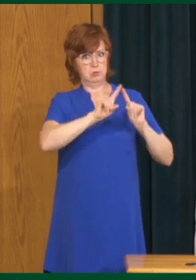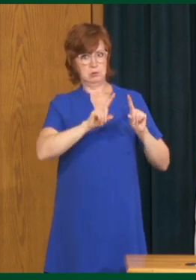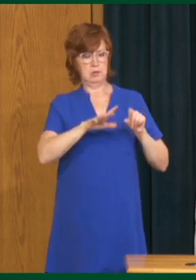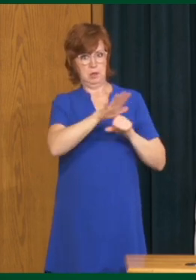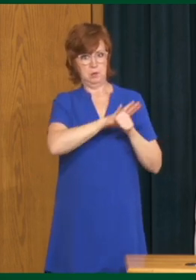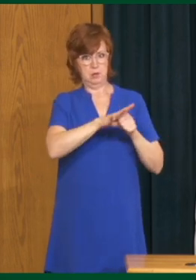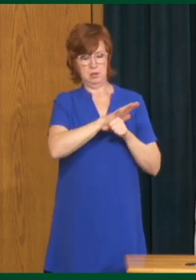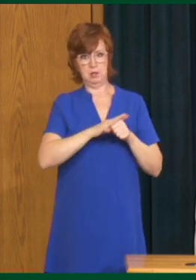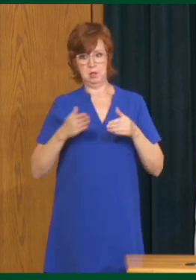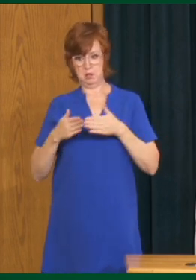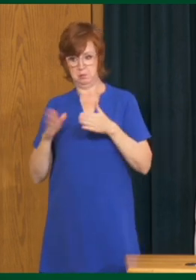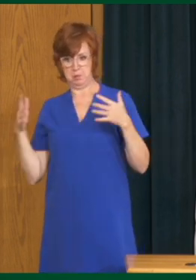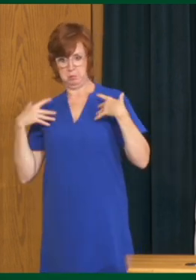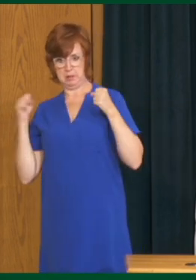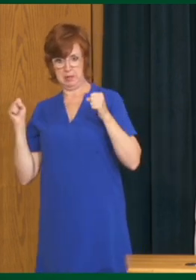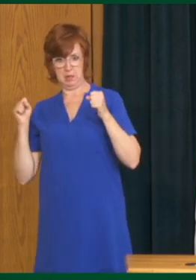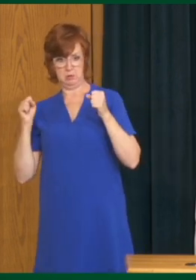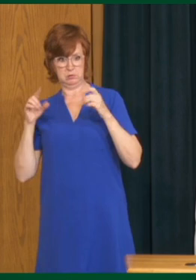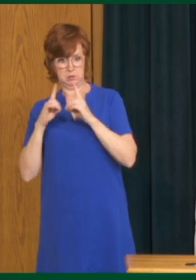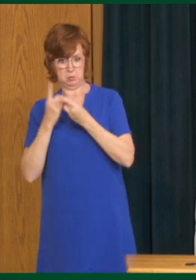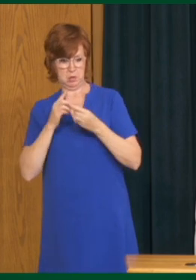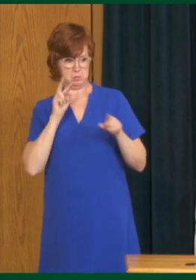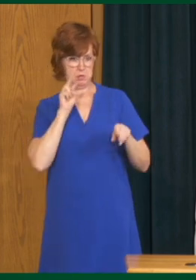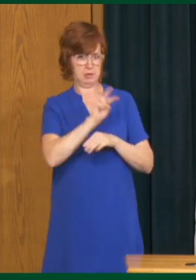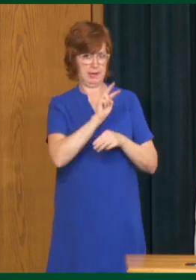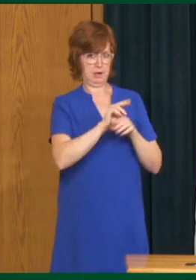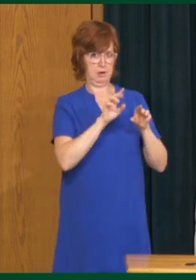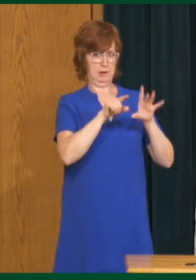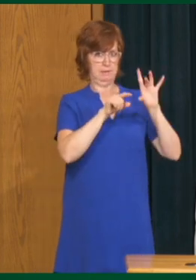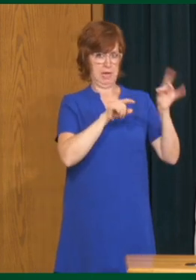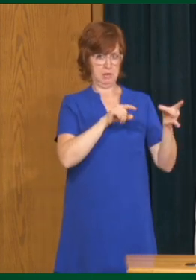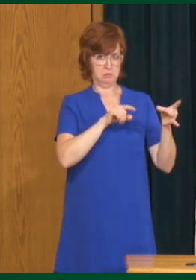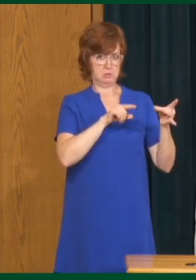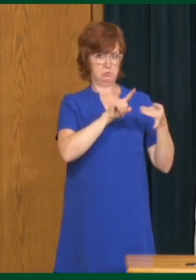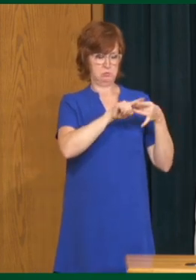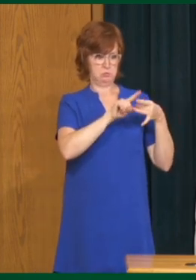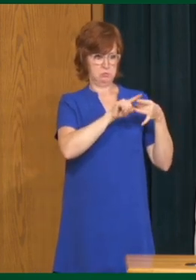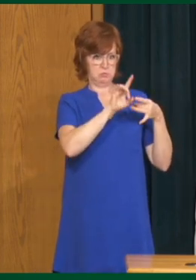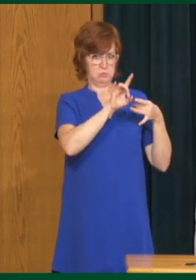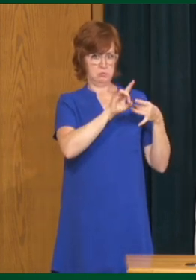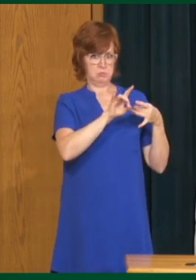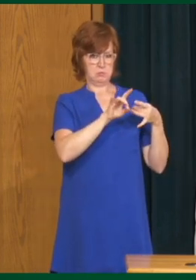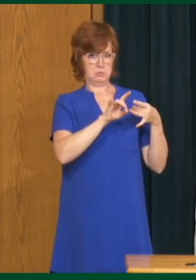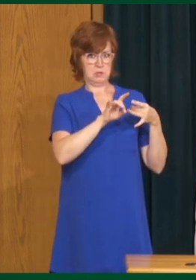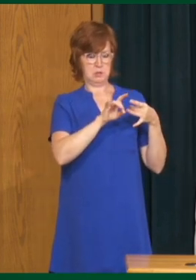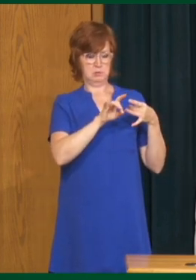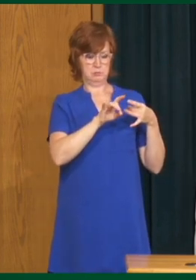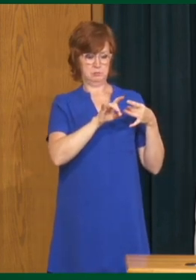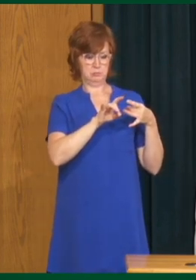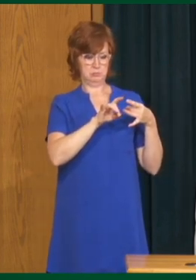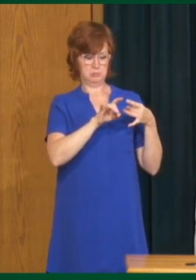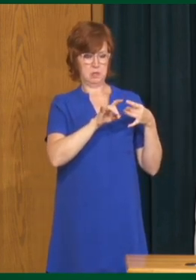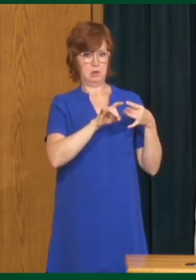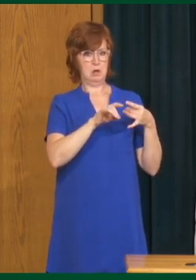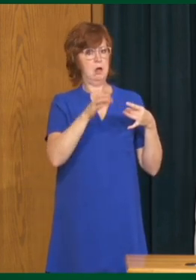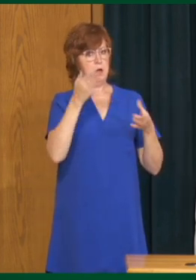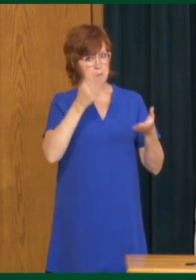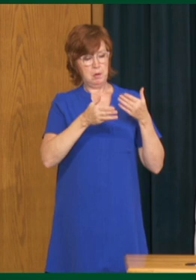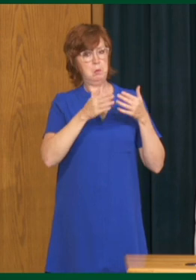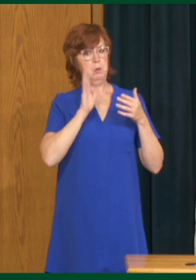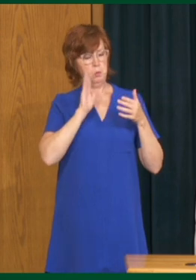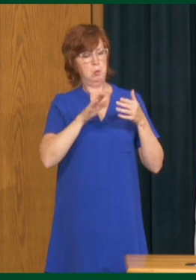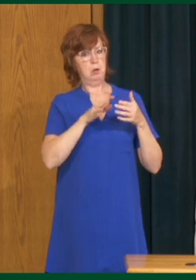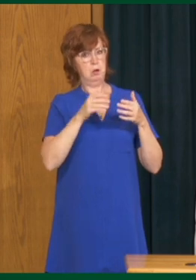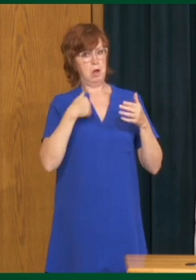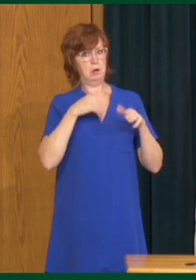that, public health is following up with case contact investigation, and if required, there may be one or more public service announcements related to that